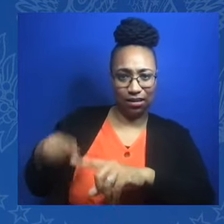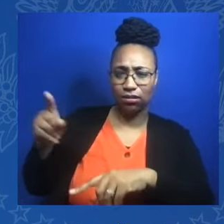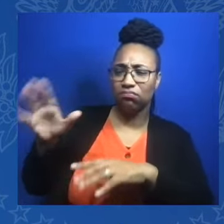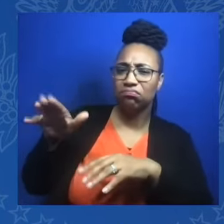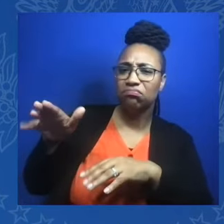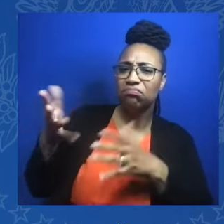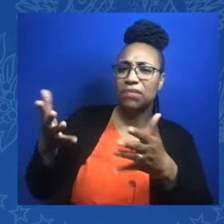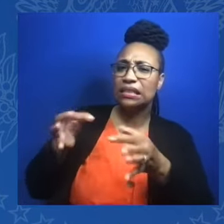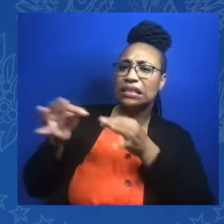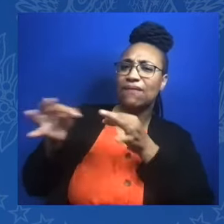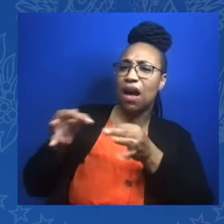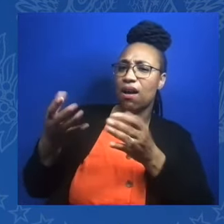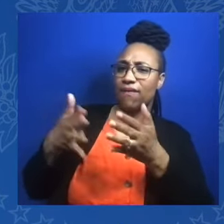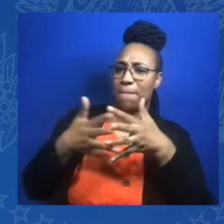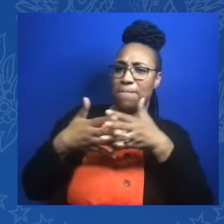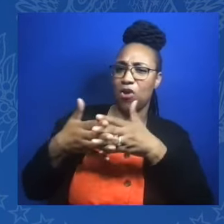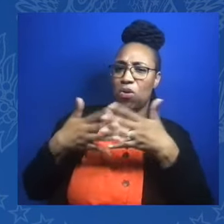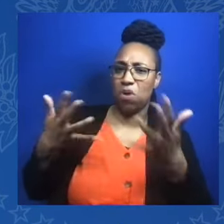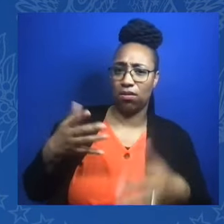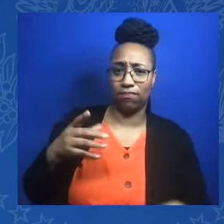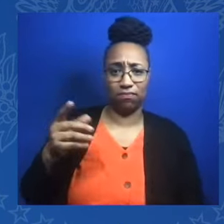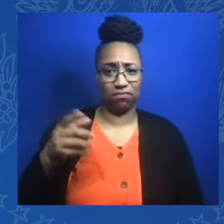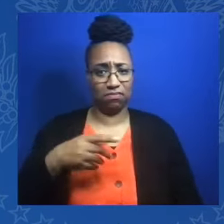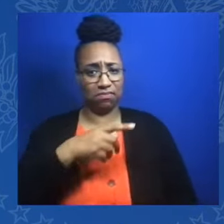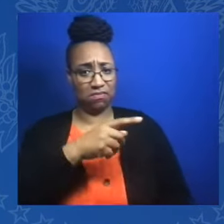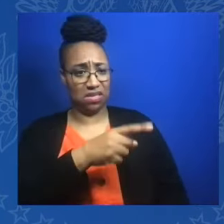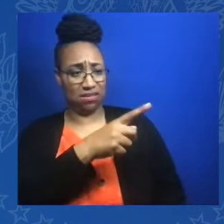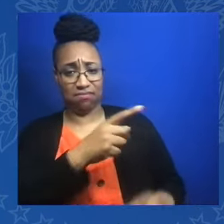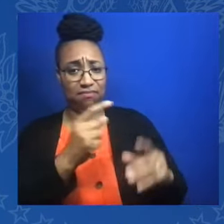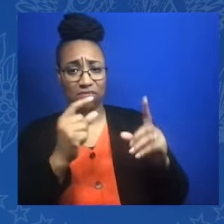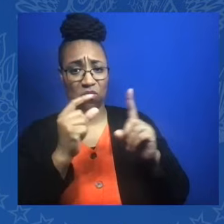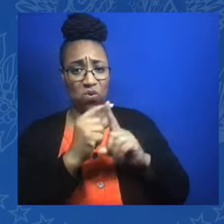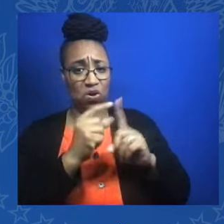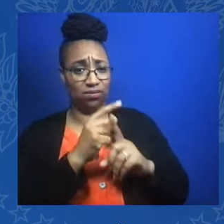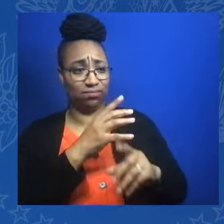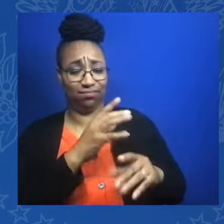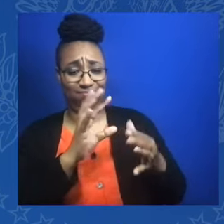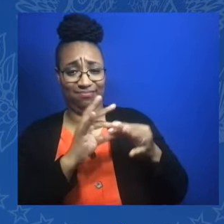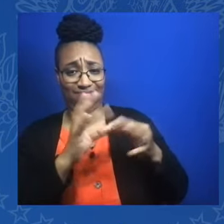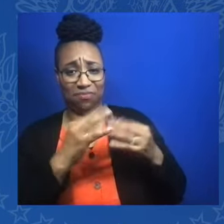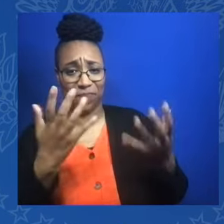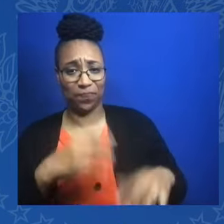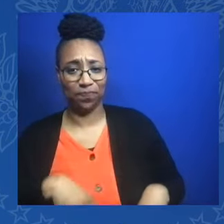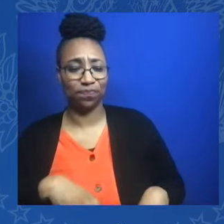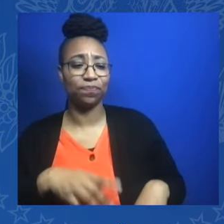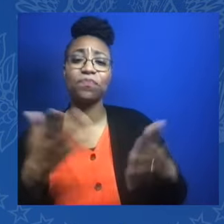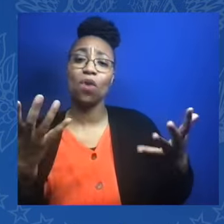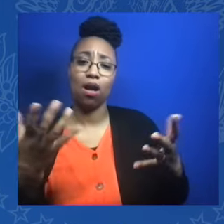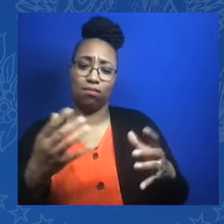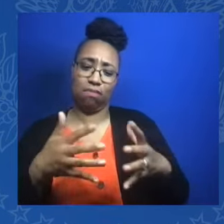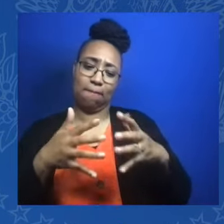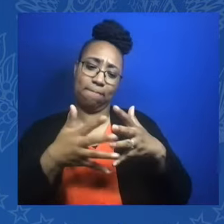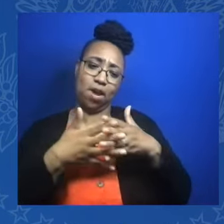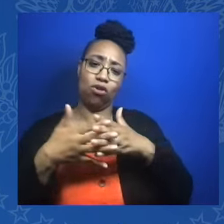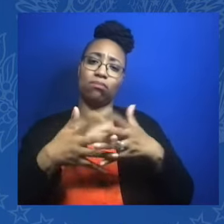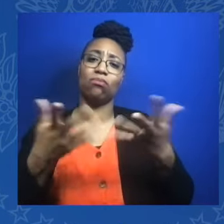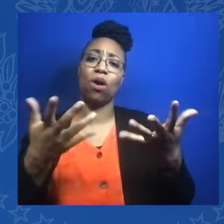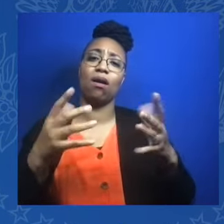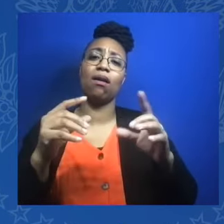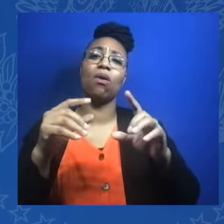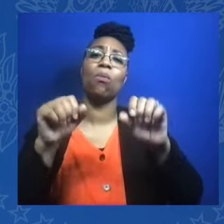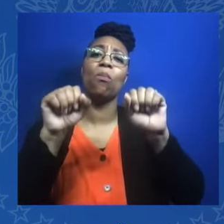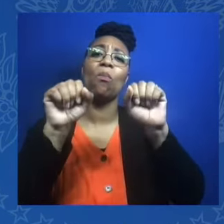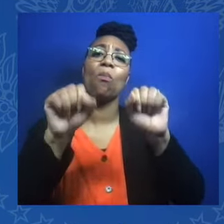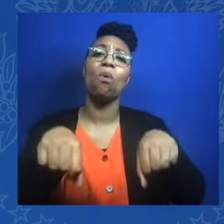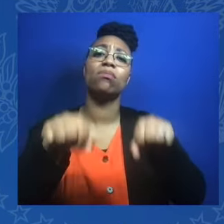and I mean it, one word, possibilities. Nothing is beyond our capacity. We can do anything. We have to